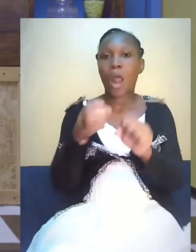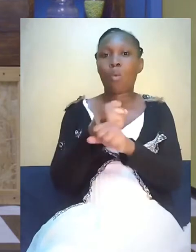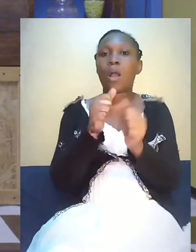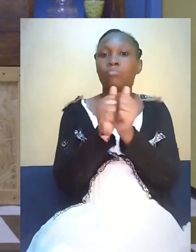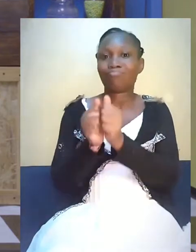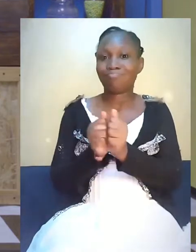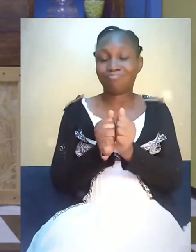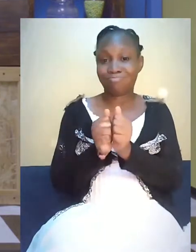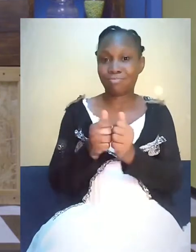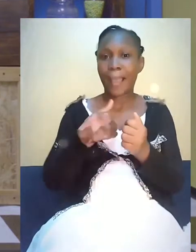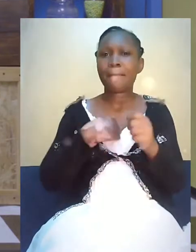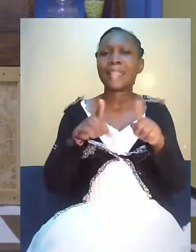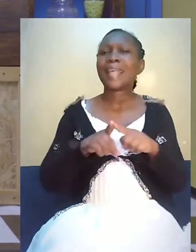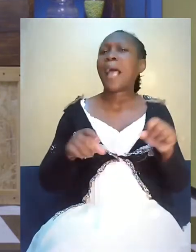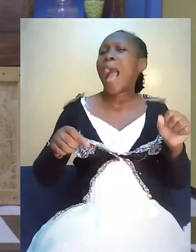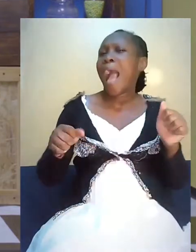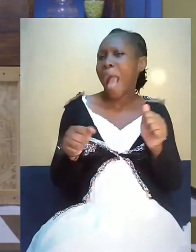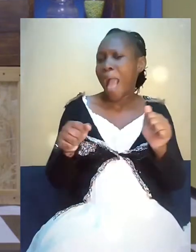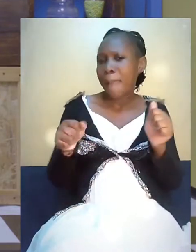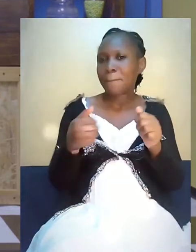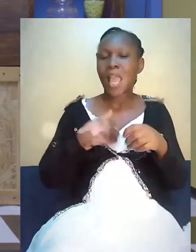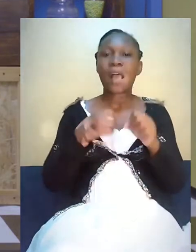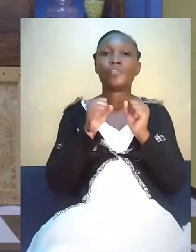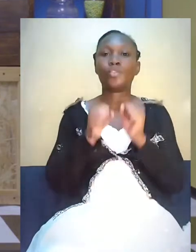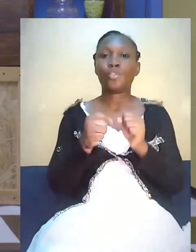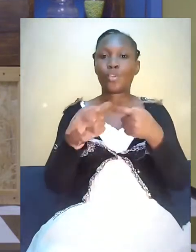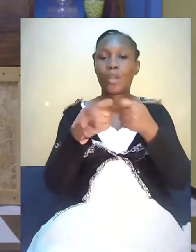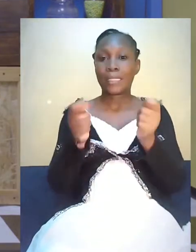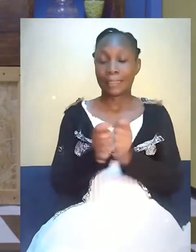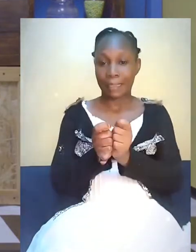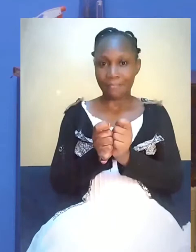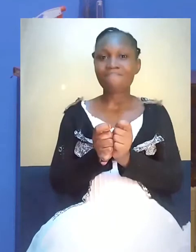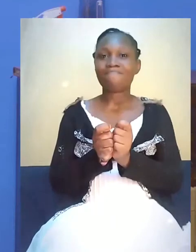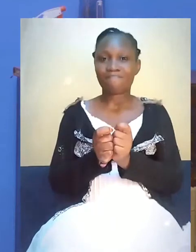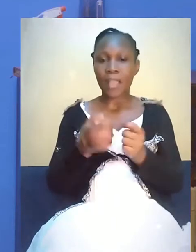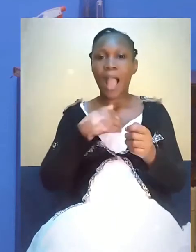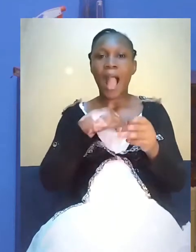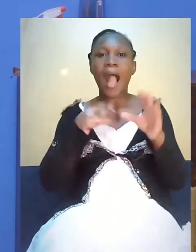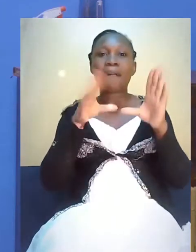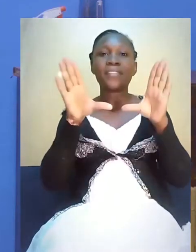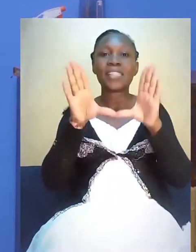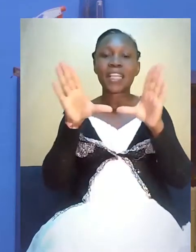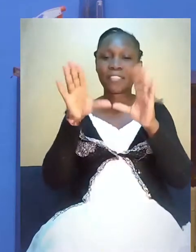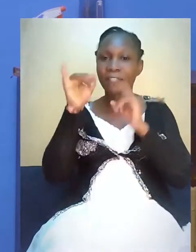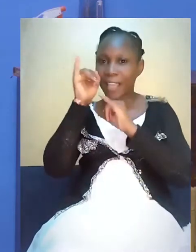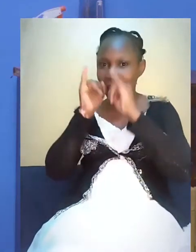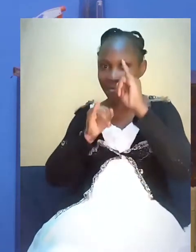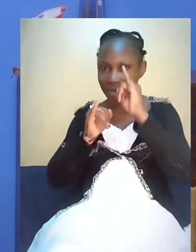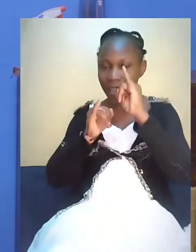And I'm happy to say that I have a very powerful team. Behind the cameras, I have Certified Image. I'm working with an editor